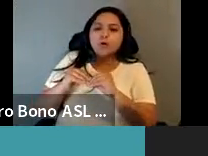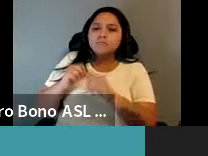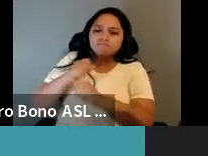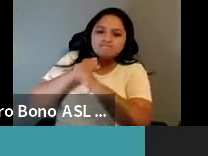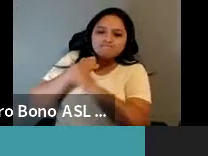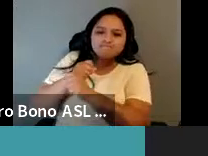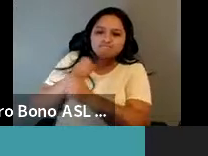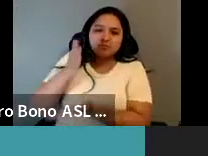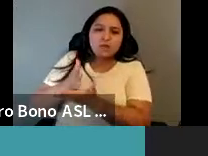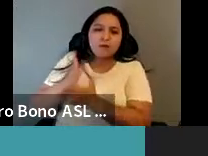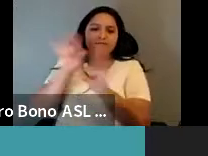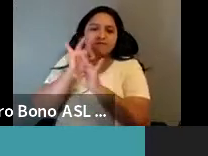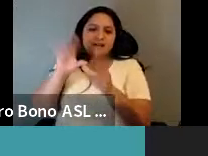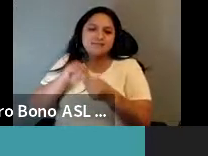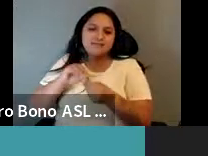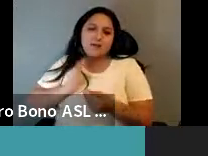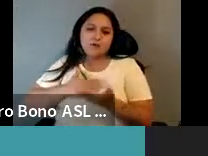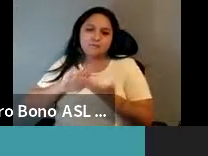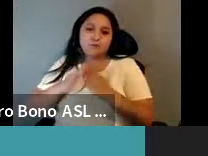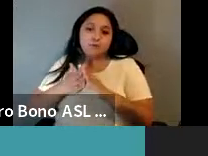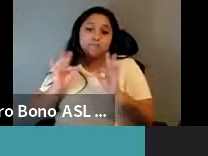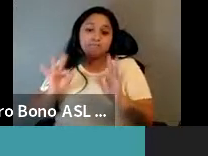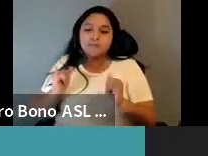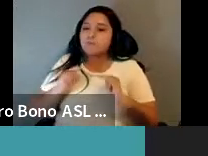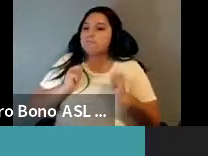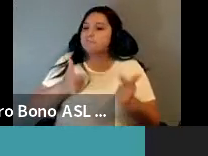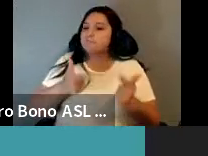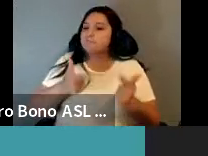I'm going to turn it over to my next colleague. Thank you.